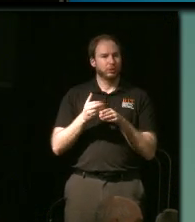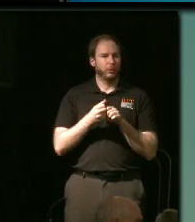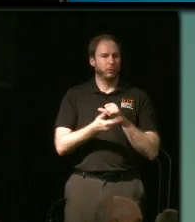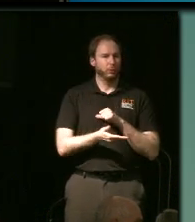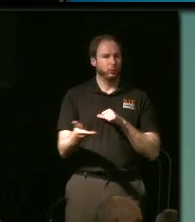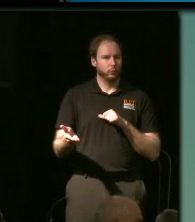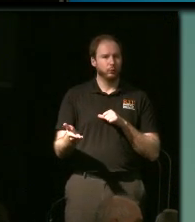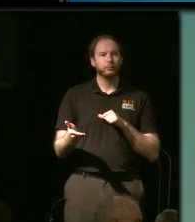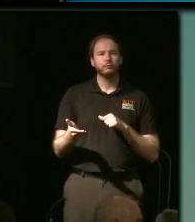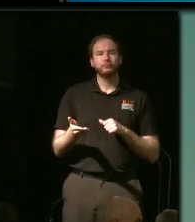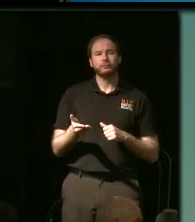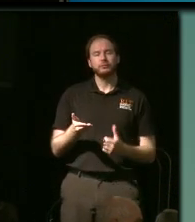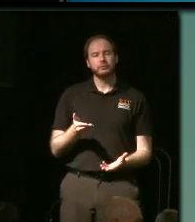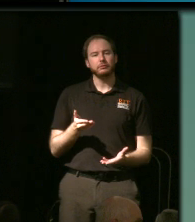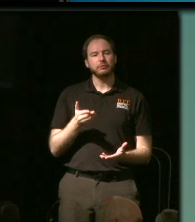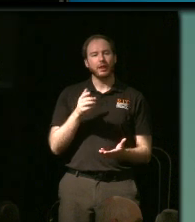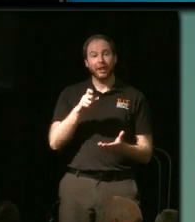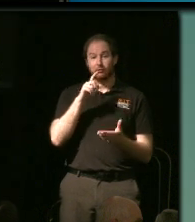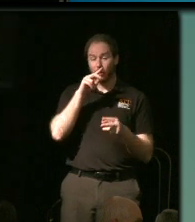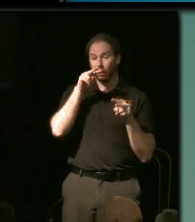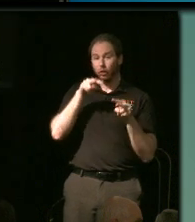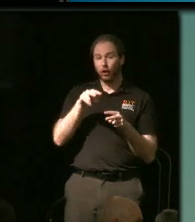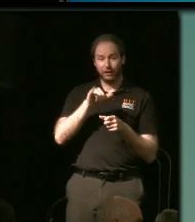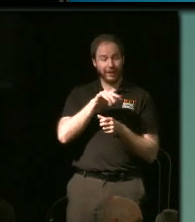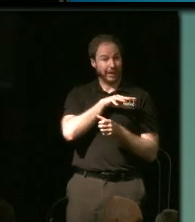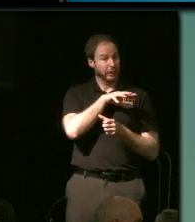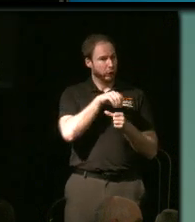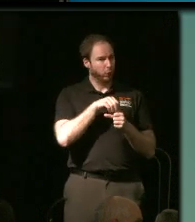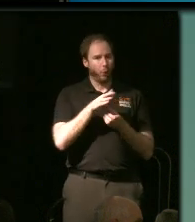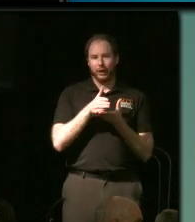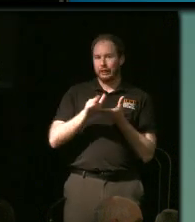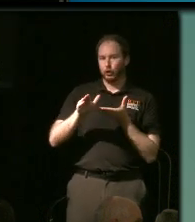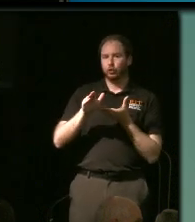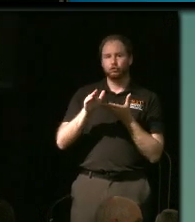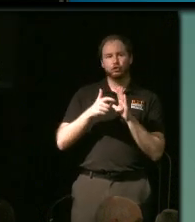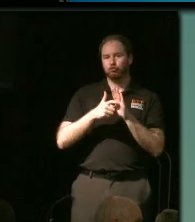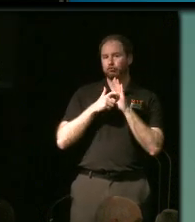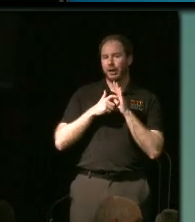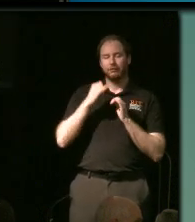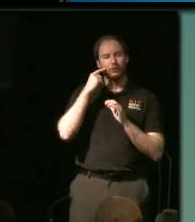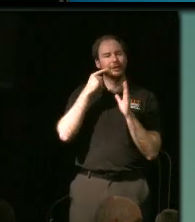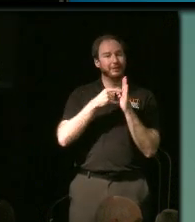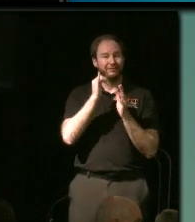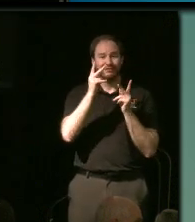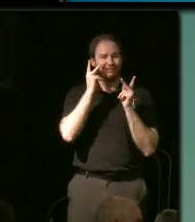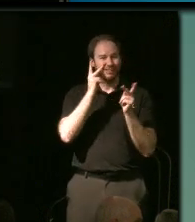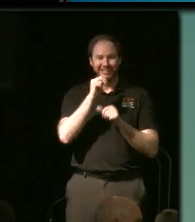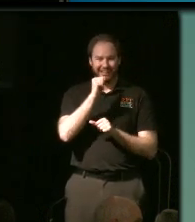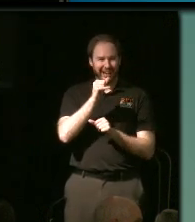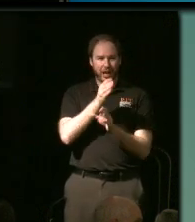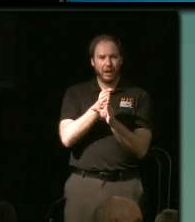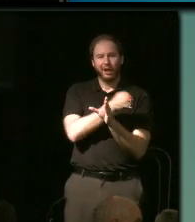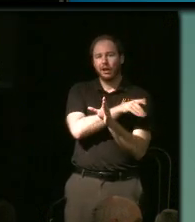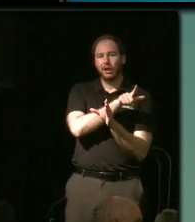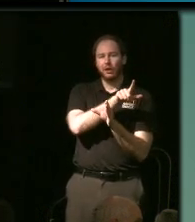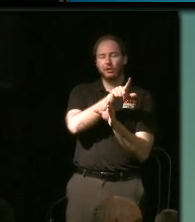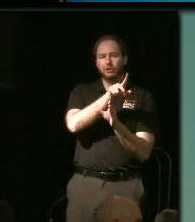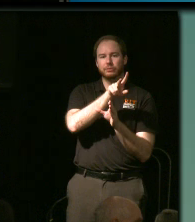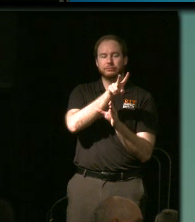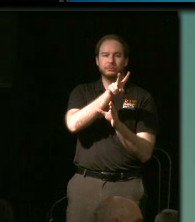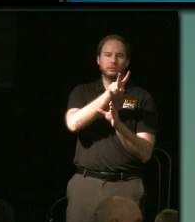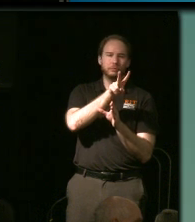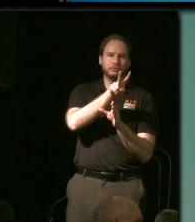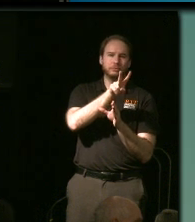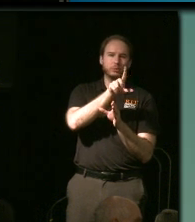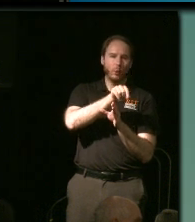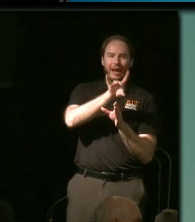You have to check the inclusion-exclusion criteria. Like you just heard, if your vision isn't 20/80, if your vision is better than